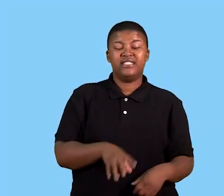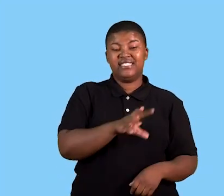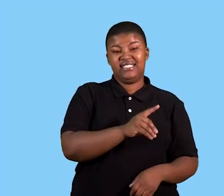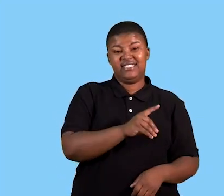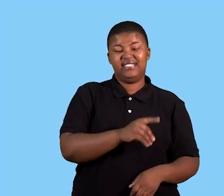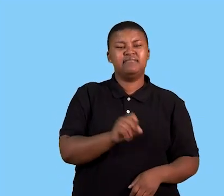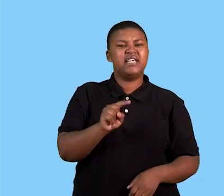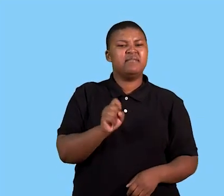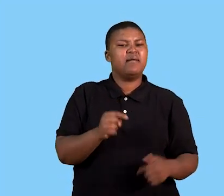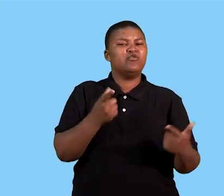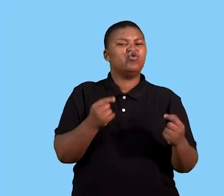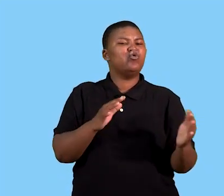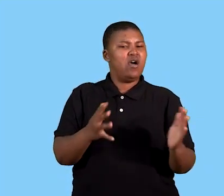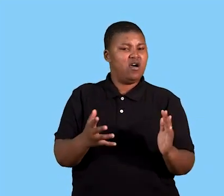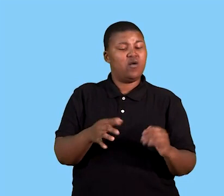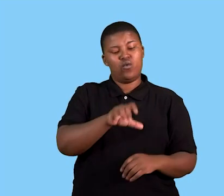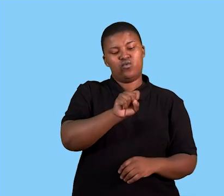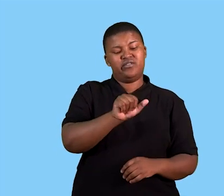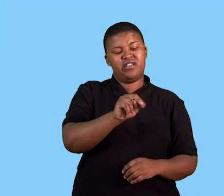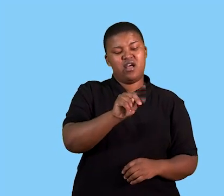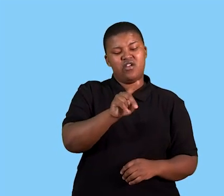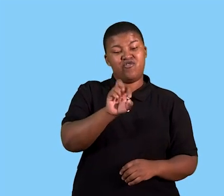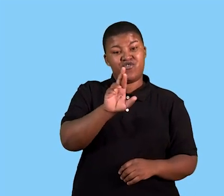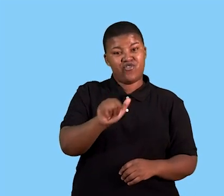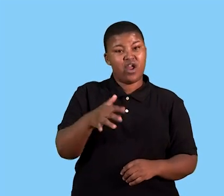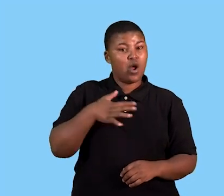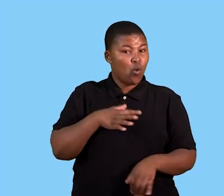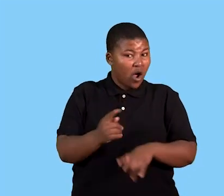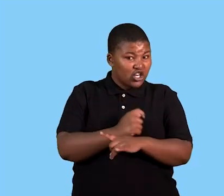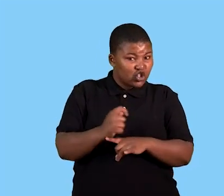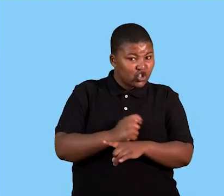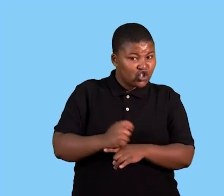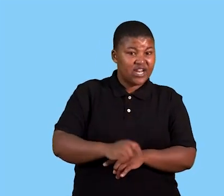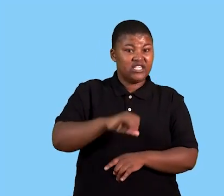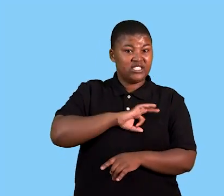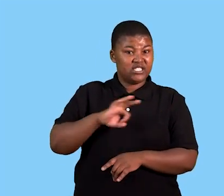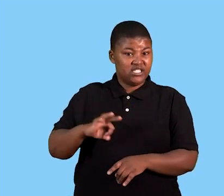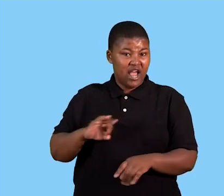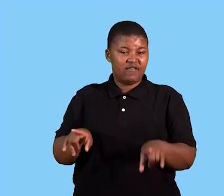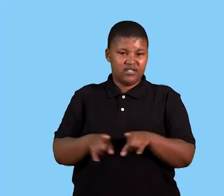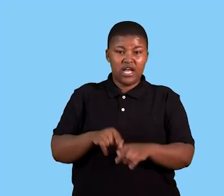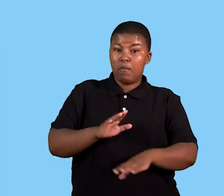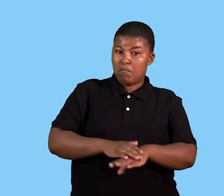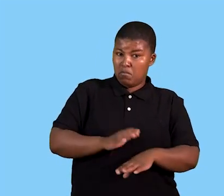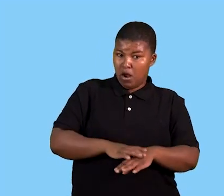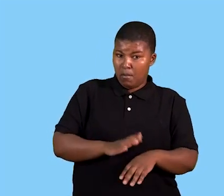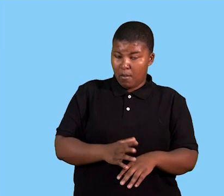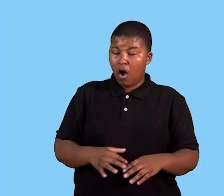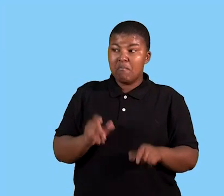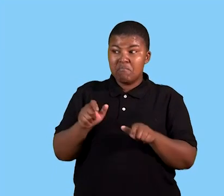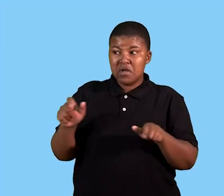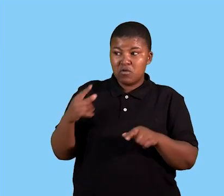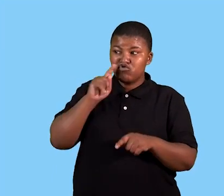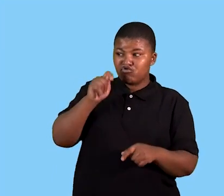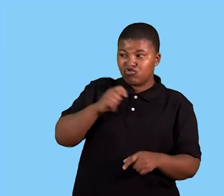us how she wants to achieve it. She wants to increase her training of her staff and use more